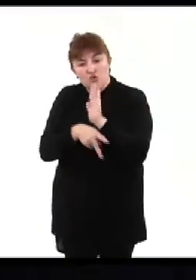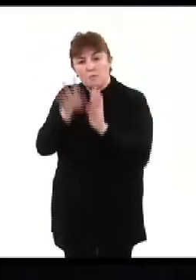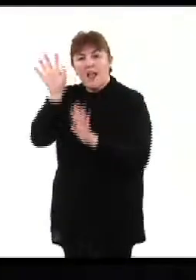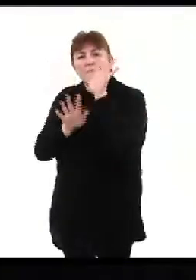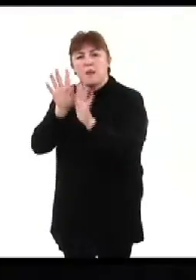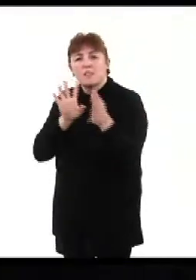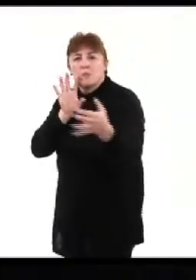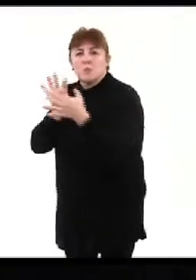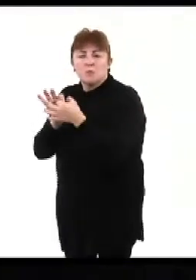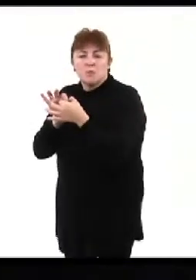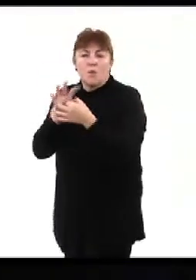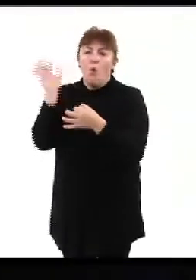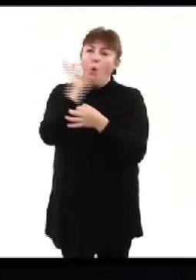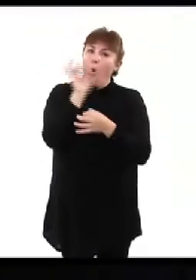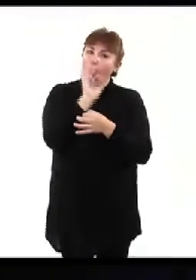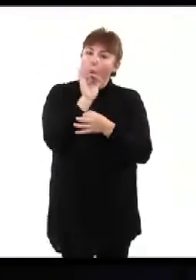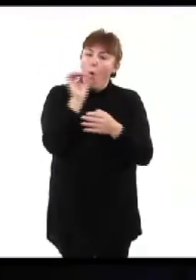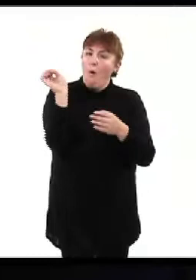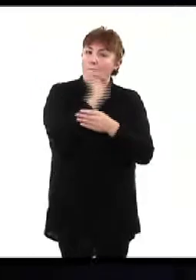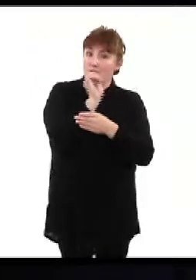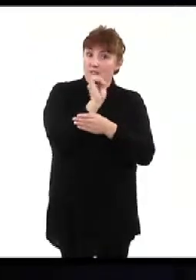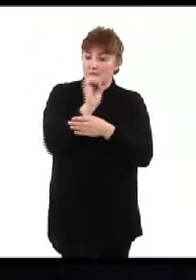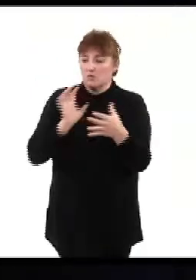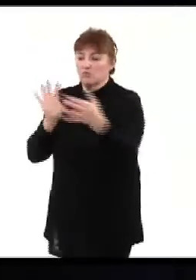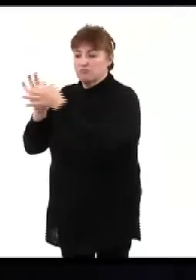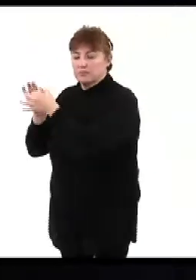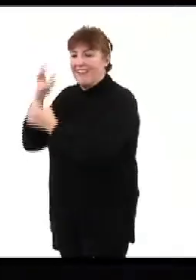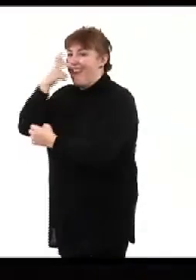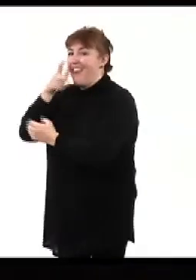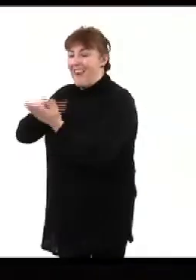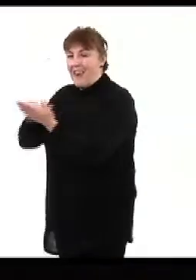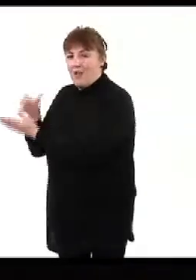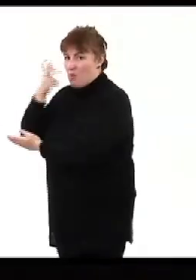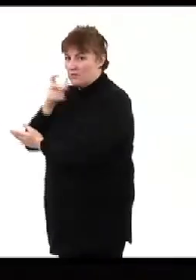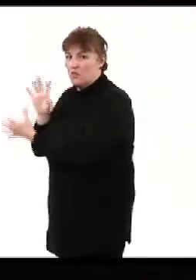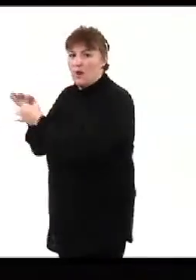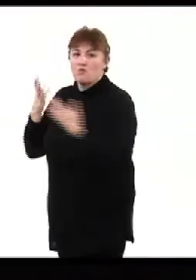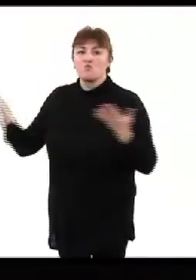pattern like verbs that we see in spoken languages?